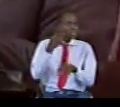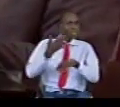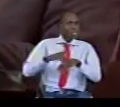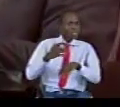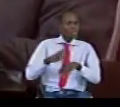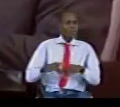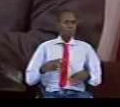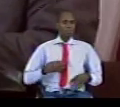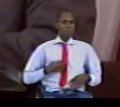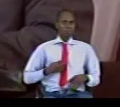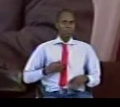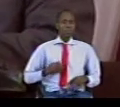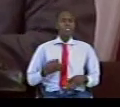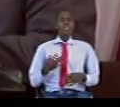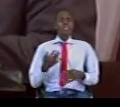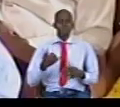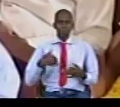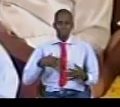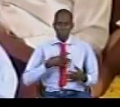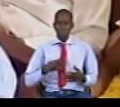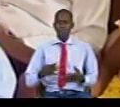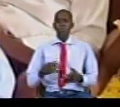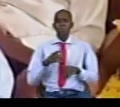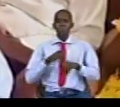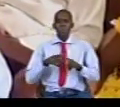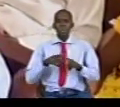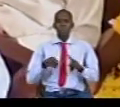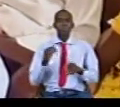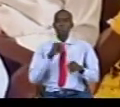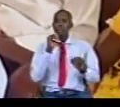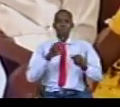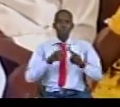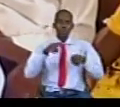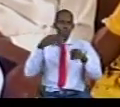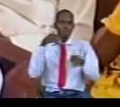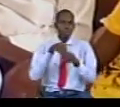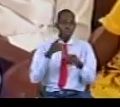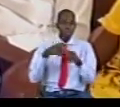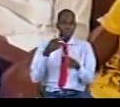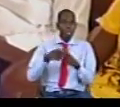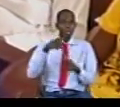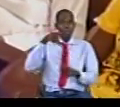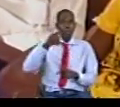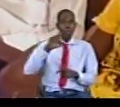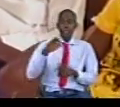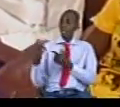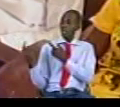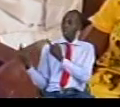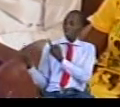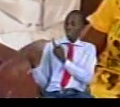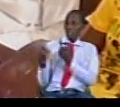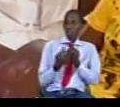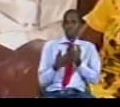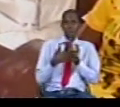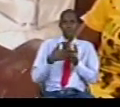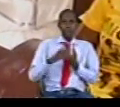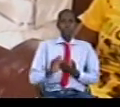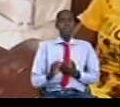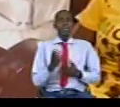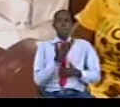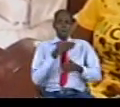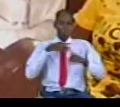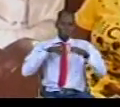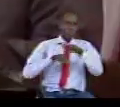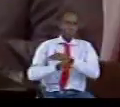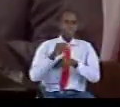lying, yet went he not in. Then cometh Simon Peter following him, and went into the sepulchre,